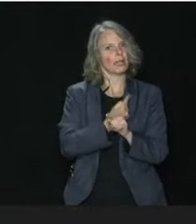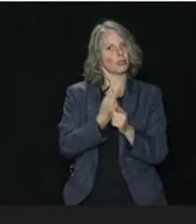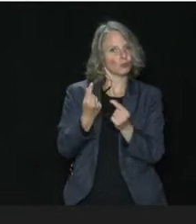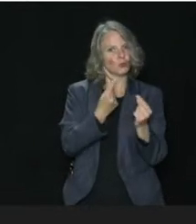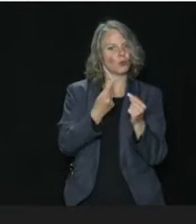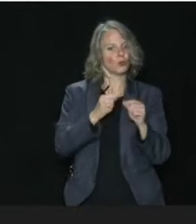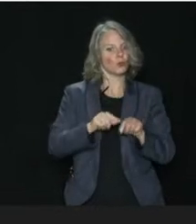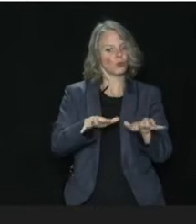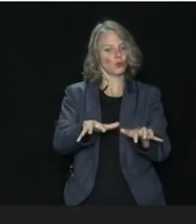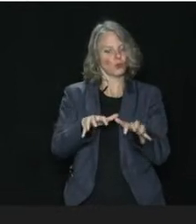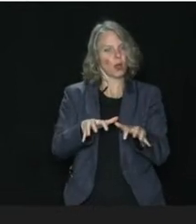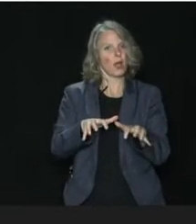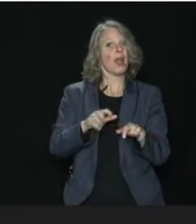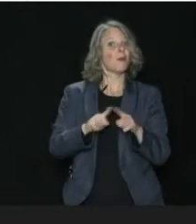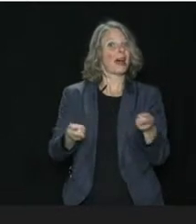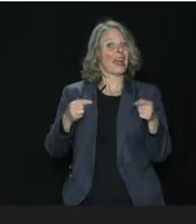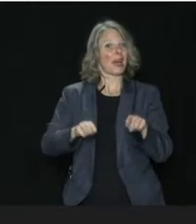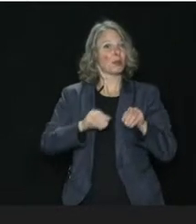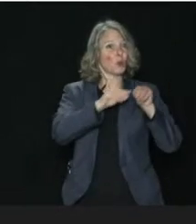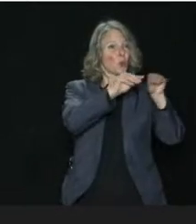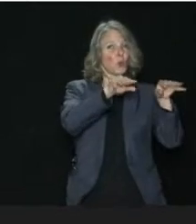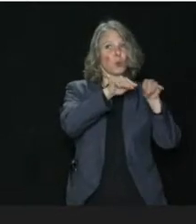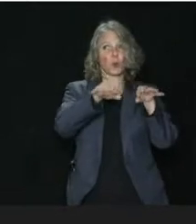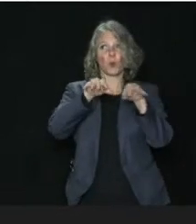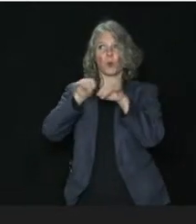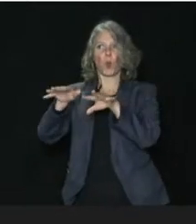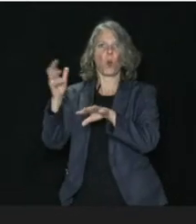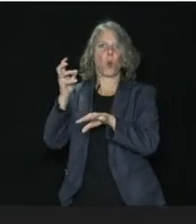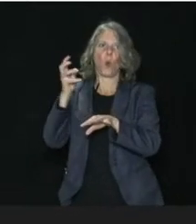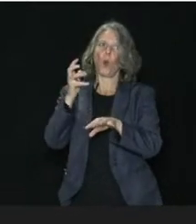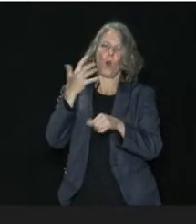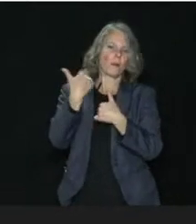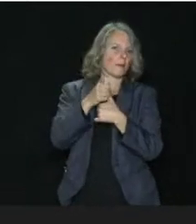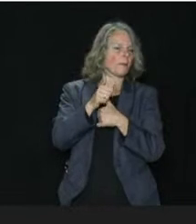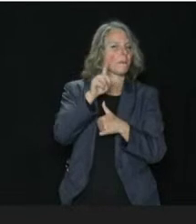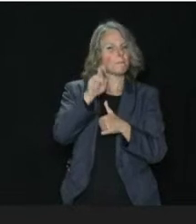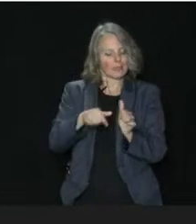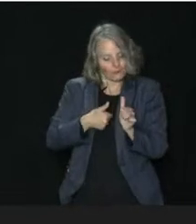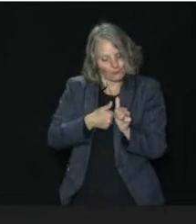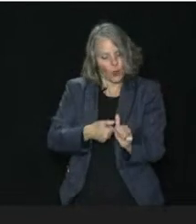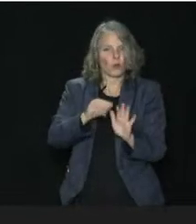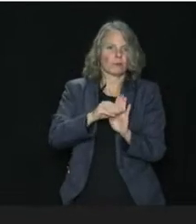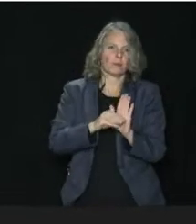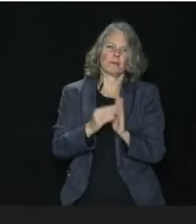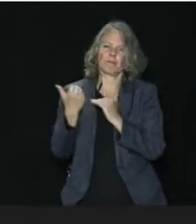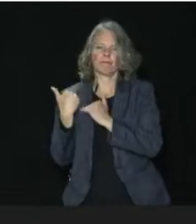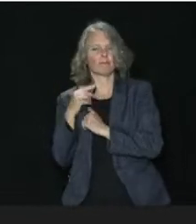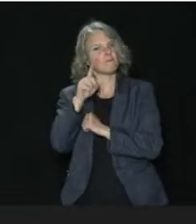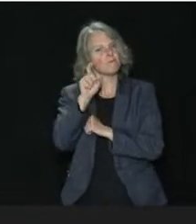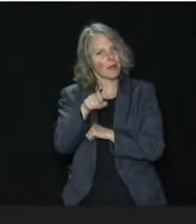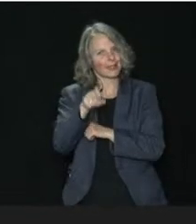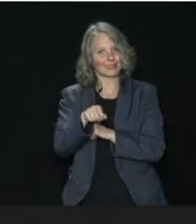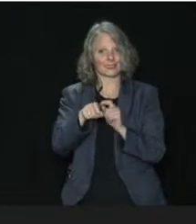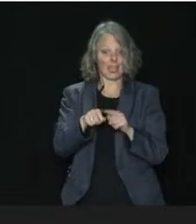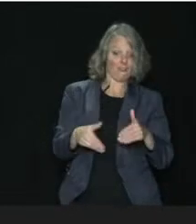and alarming outbreaks in some communities are painful reminders to maintain public health measures. This is not